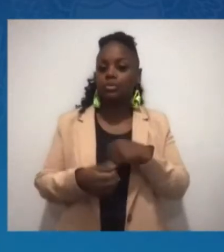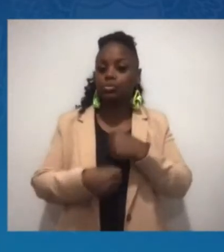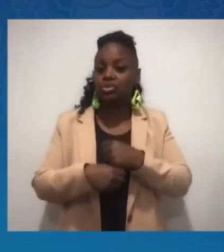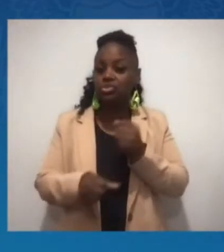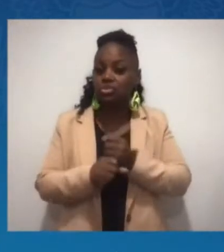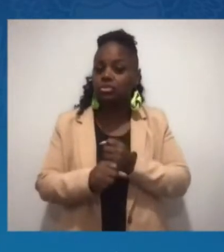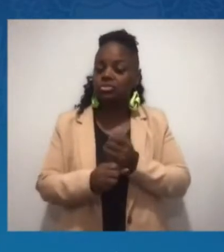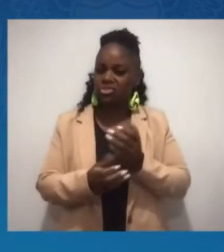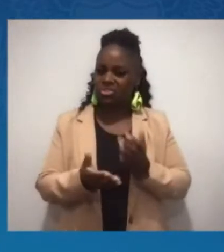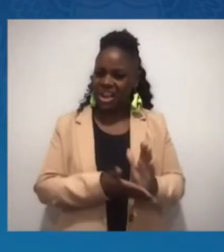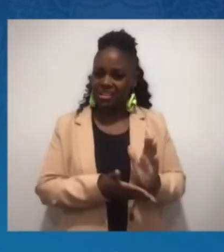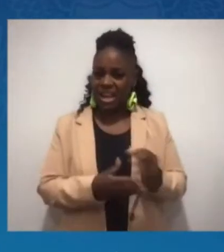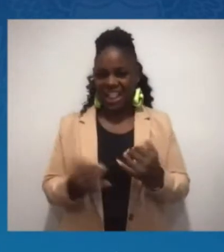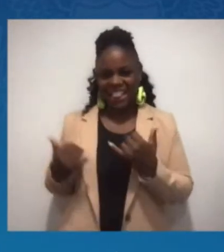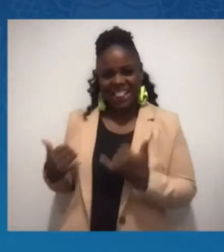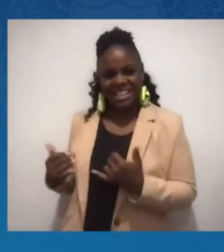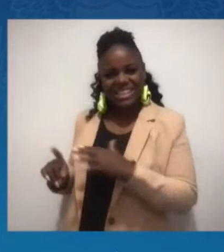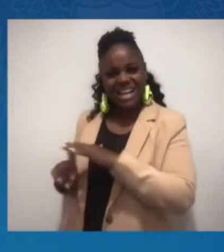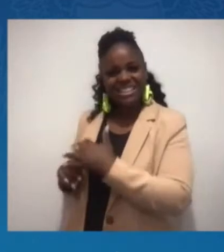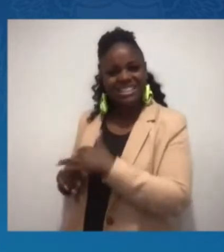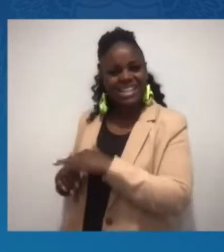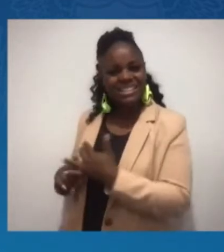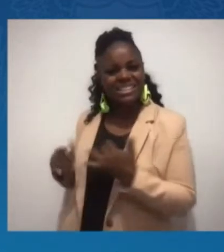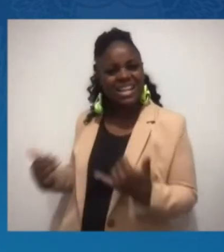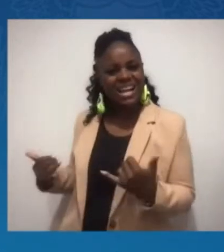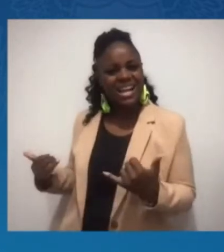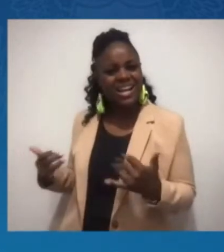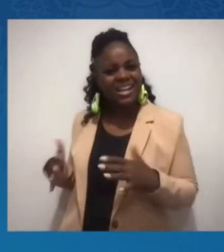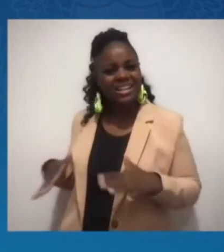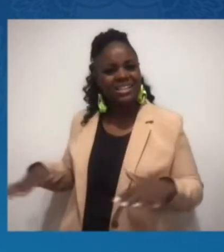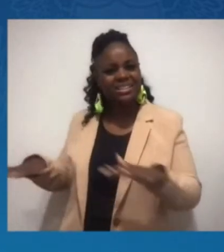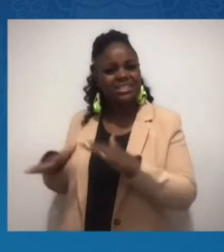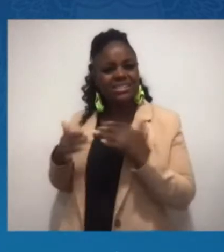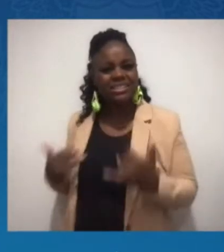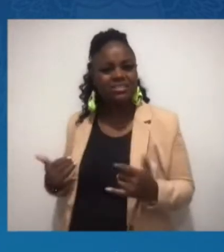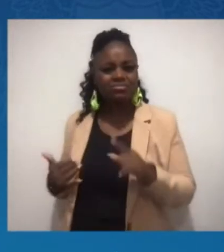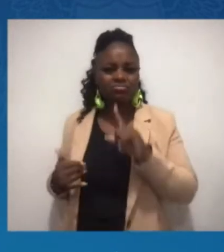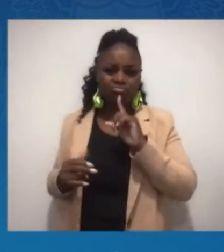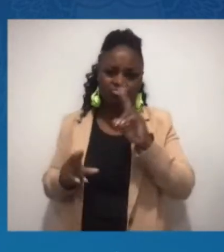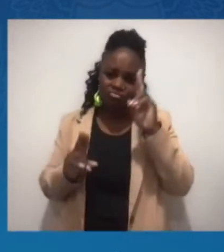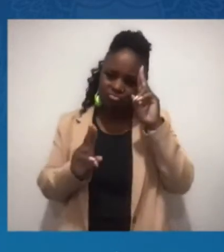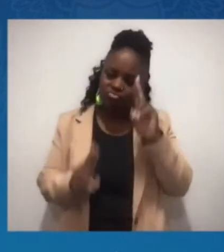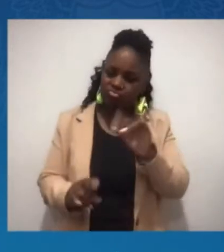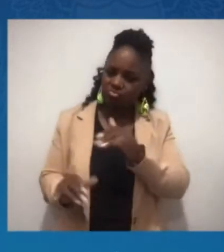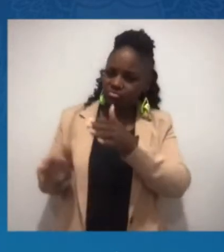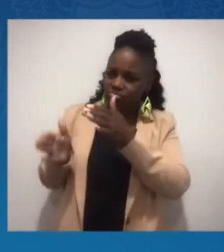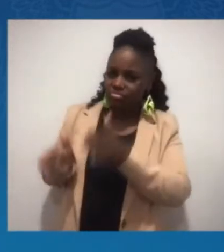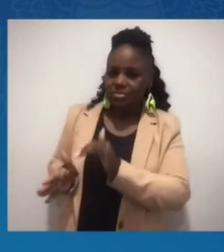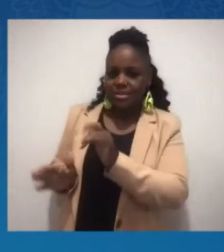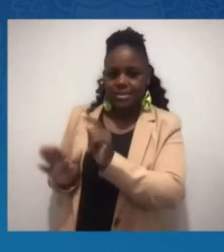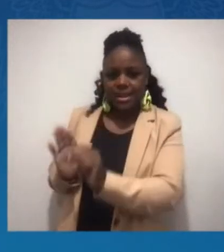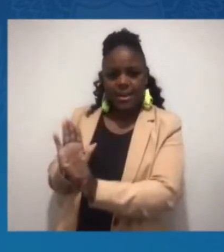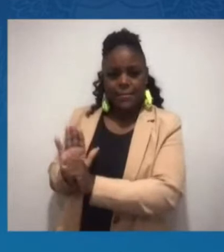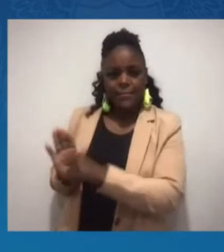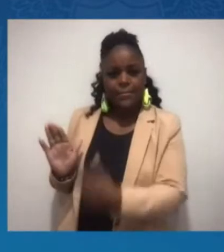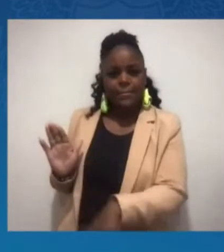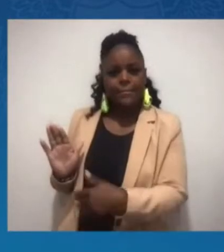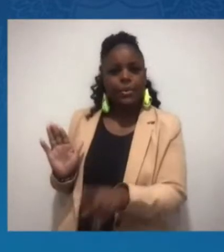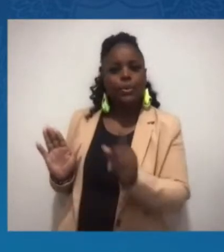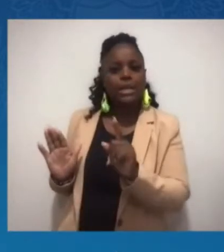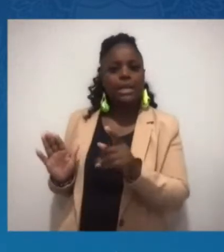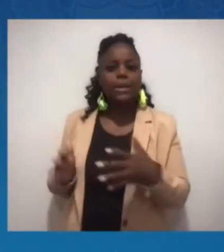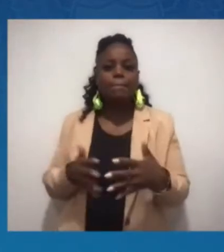sit right now, which is to honor an individual and a time where we understood that the progress of our nation